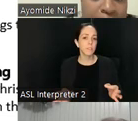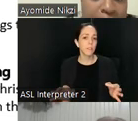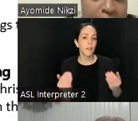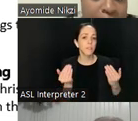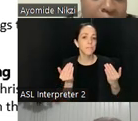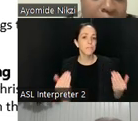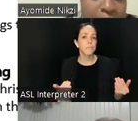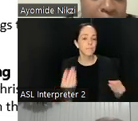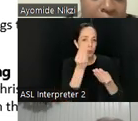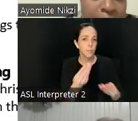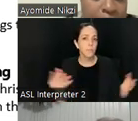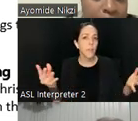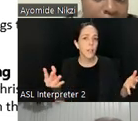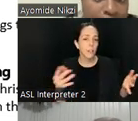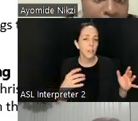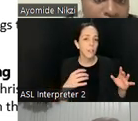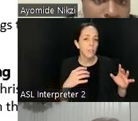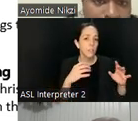of the things that he added.